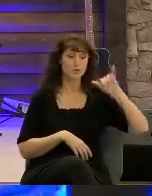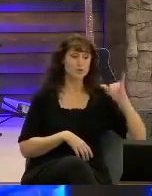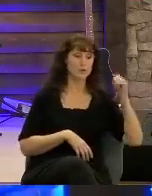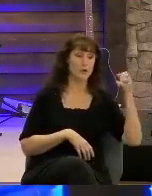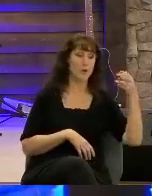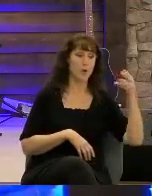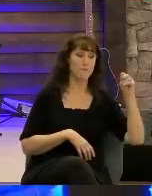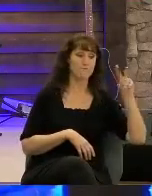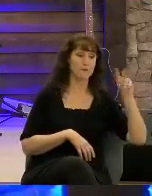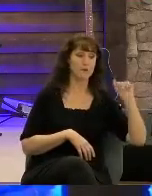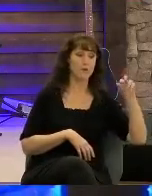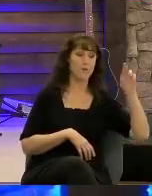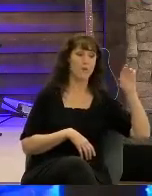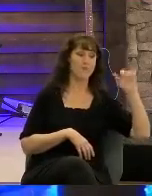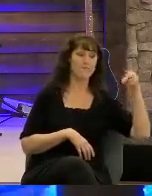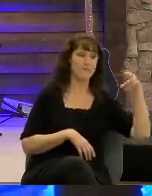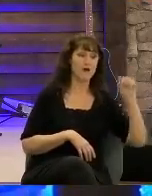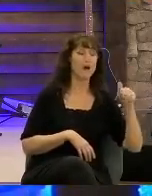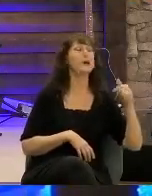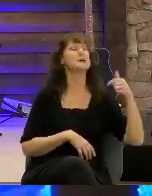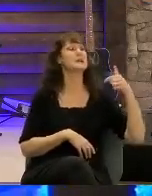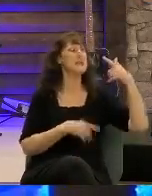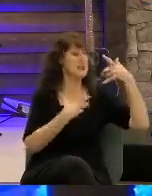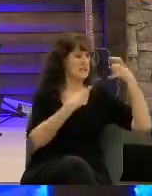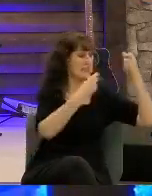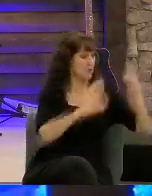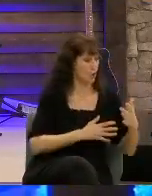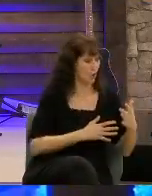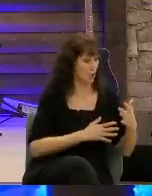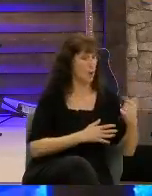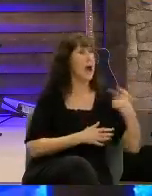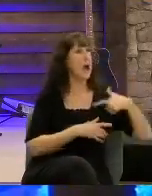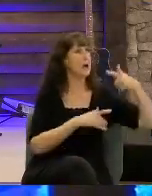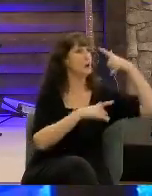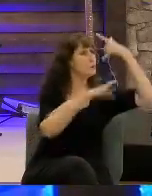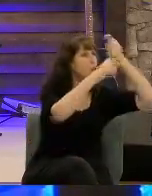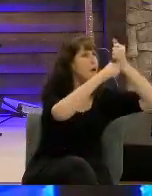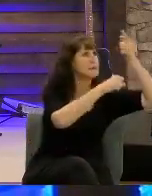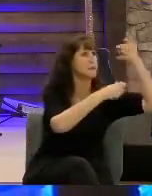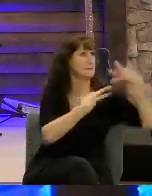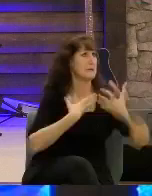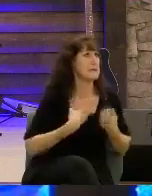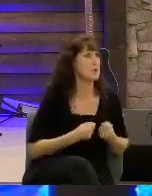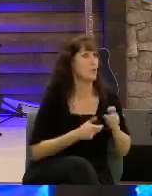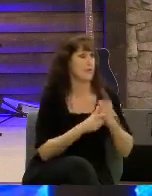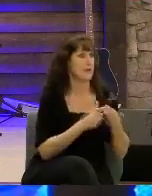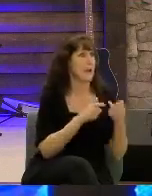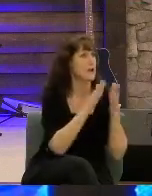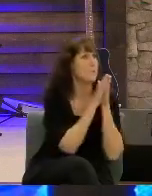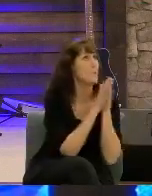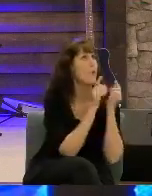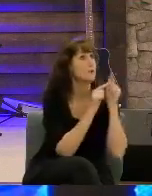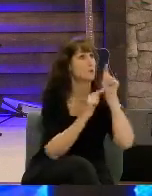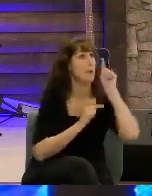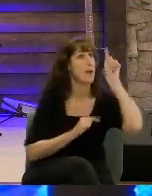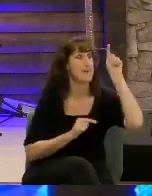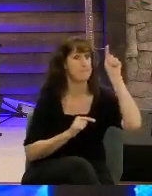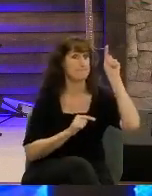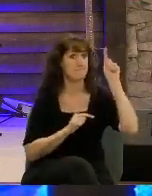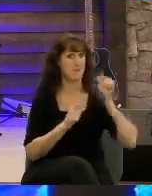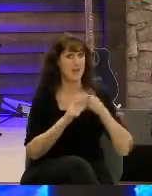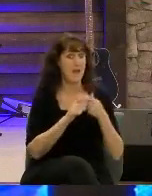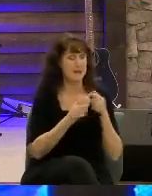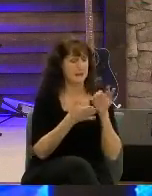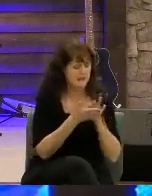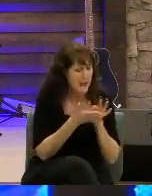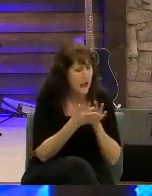right, is my healer. I can trust him to be healed. And if I can do that, then I can pray to him. Right, and I can count and